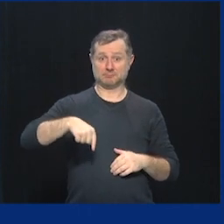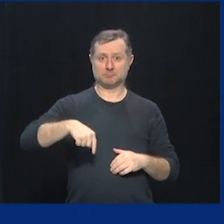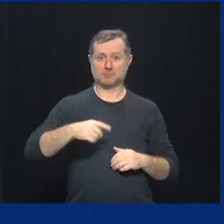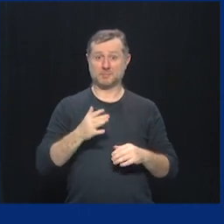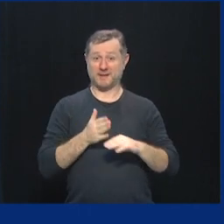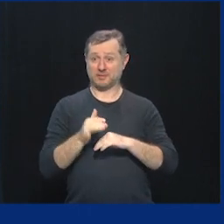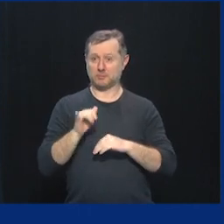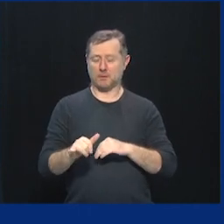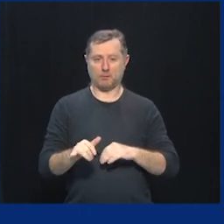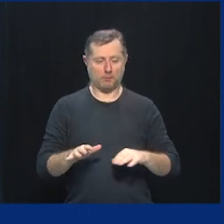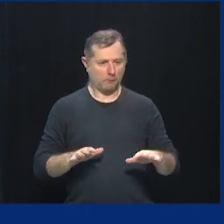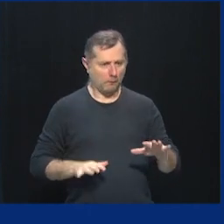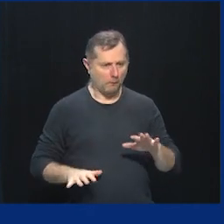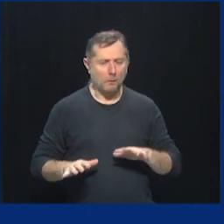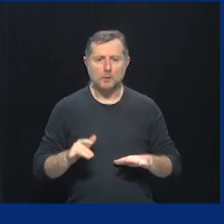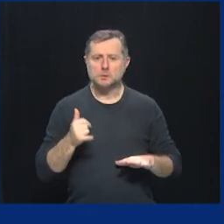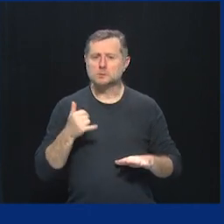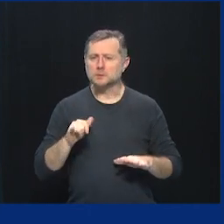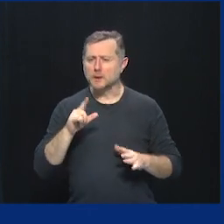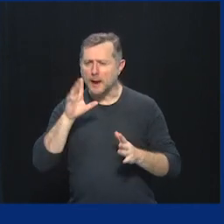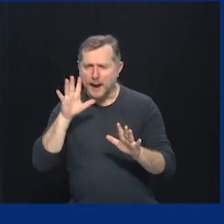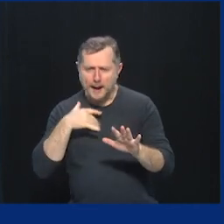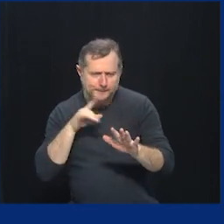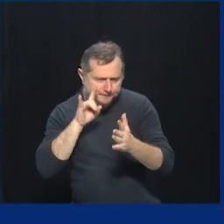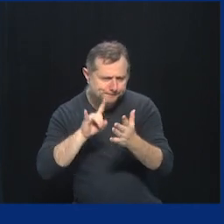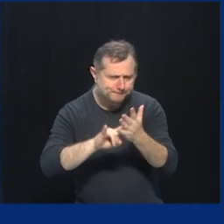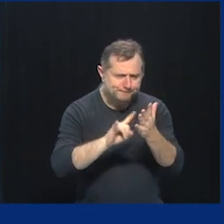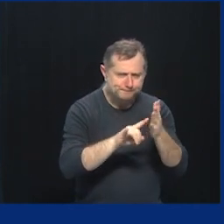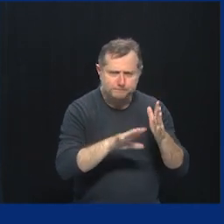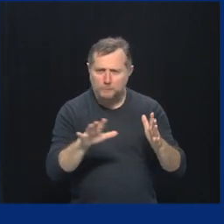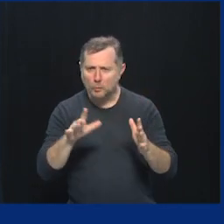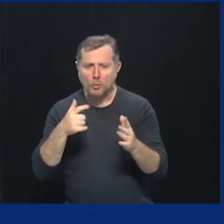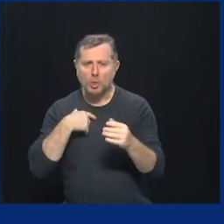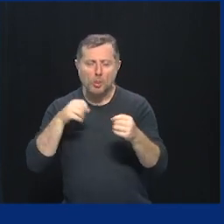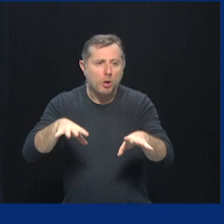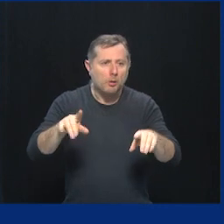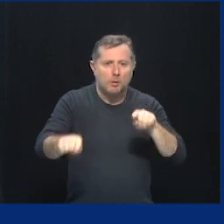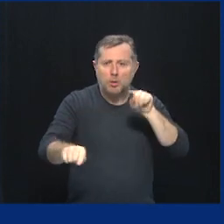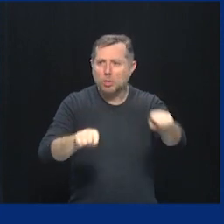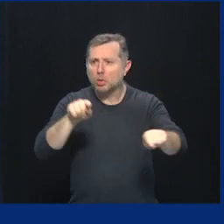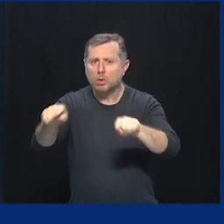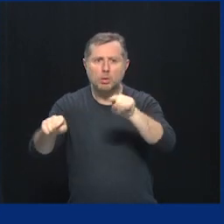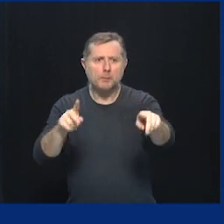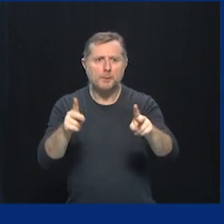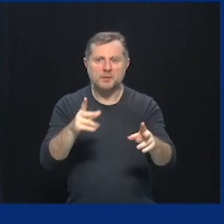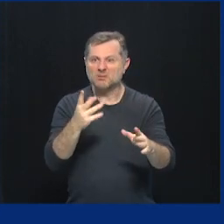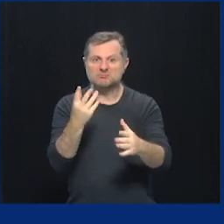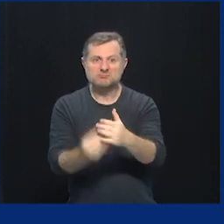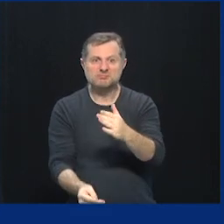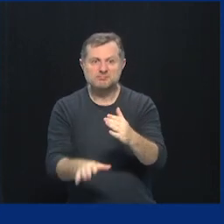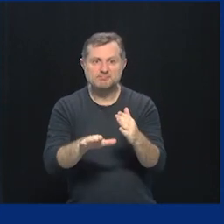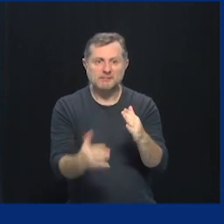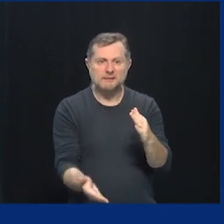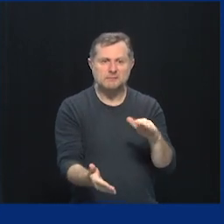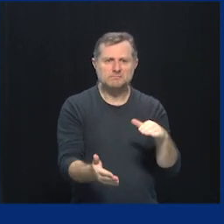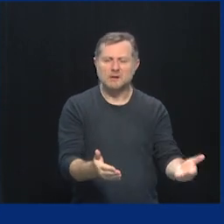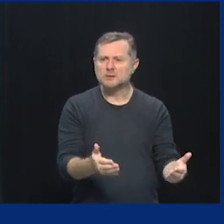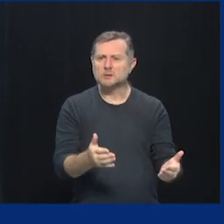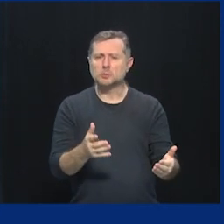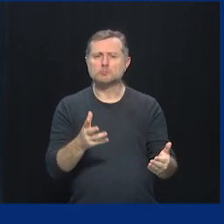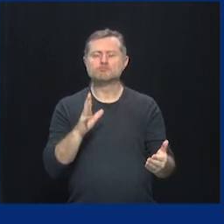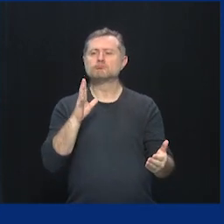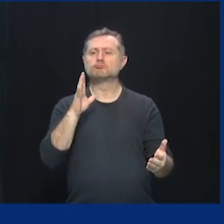true depth of the loss. The human loss, which is hard to imagine that people simply in